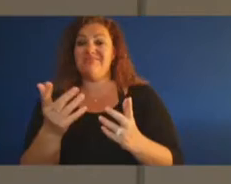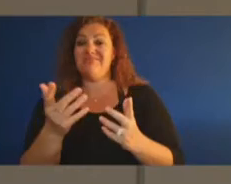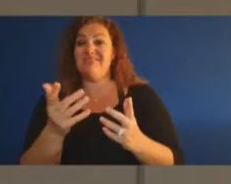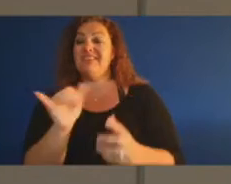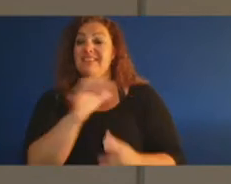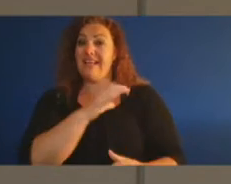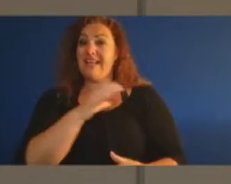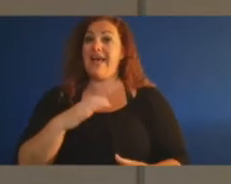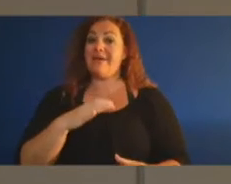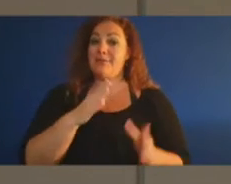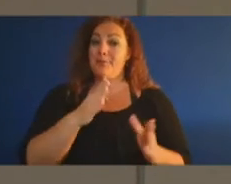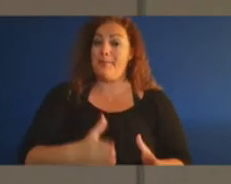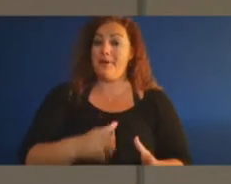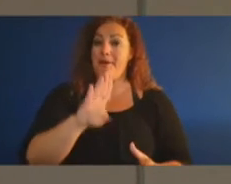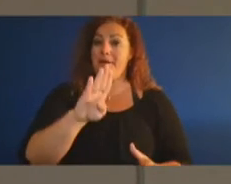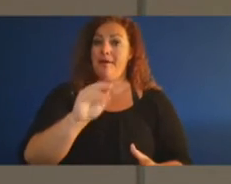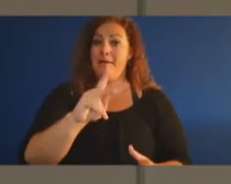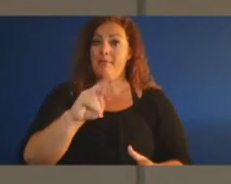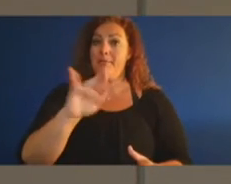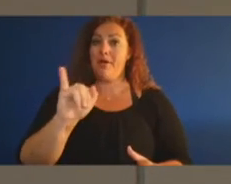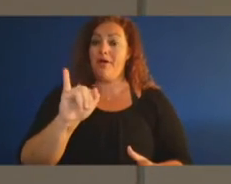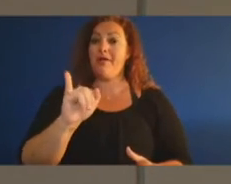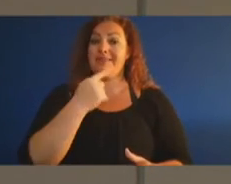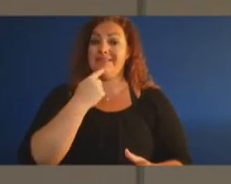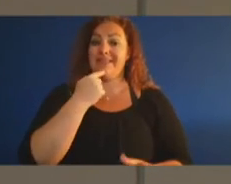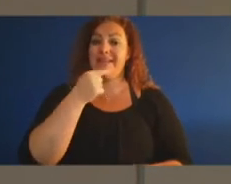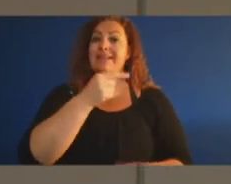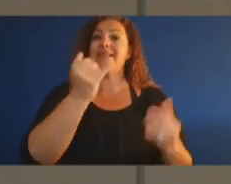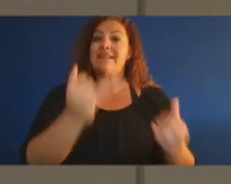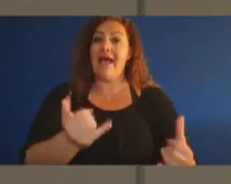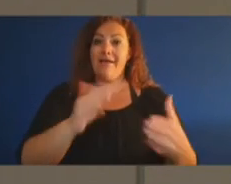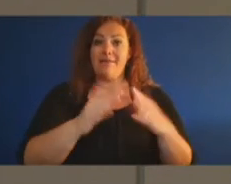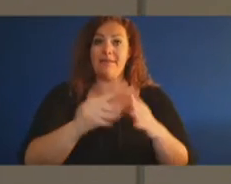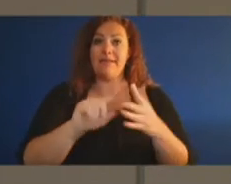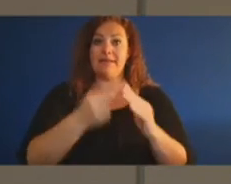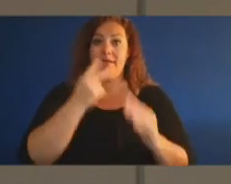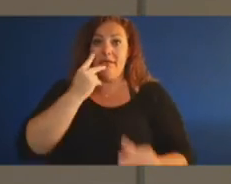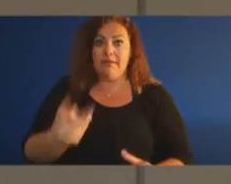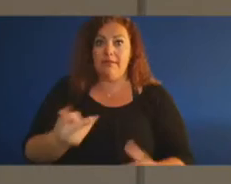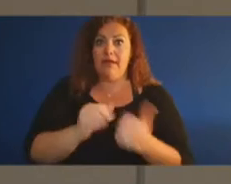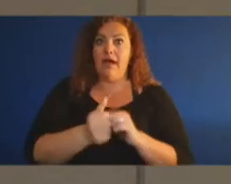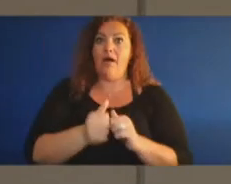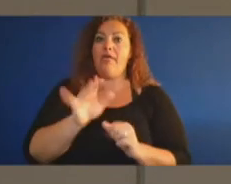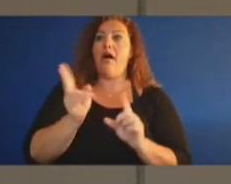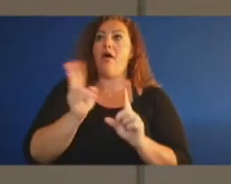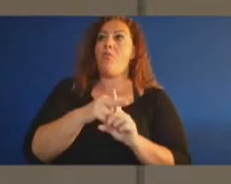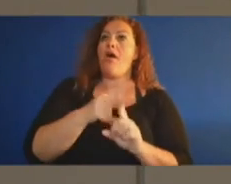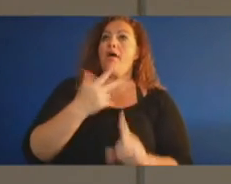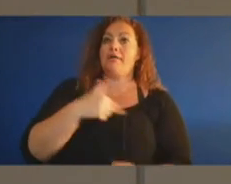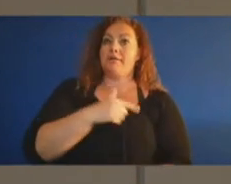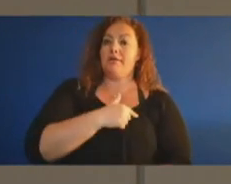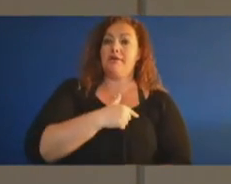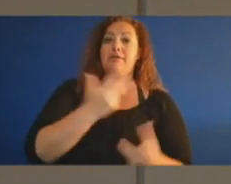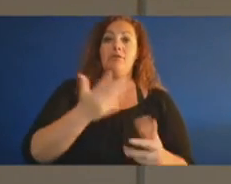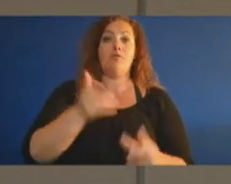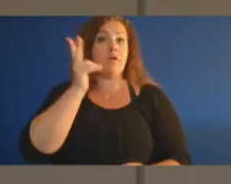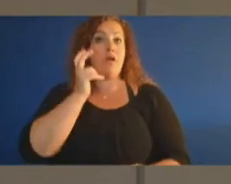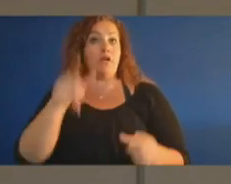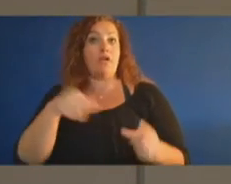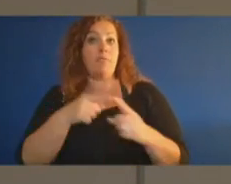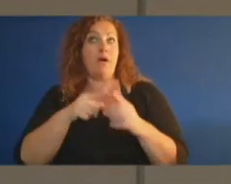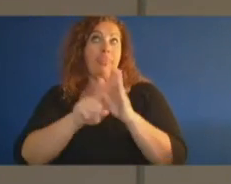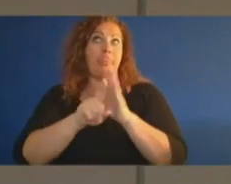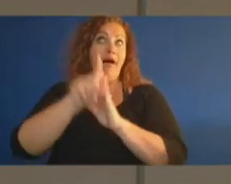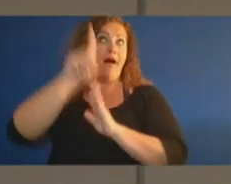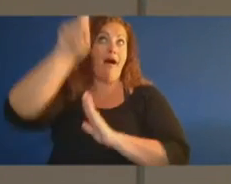said now the community is starting to see how that applies to them um we heard tonight about the height the